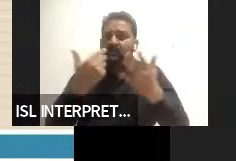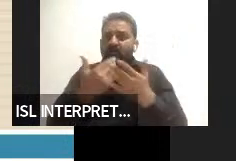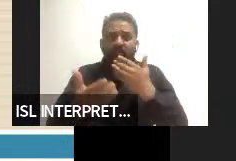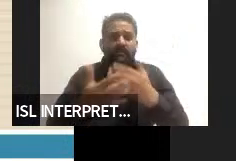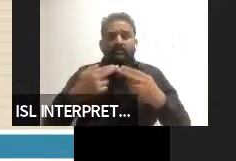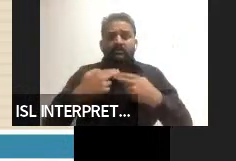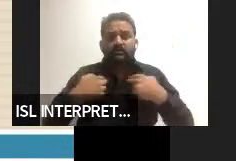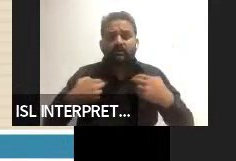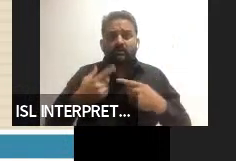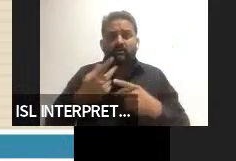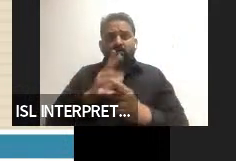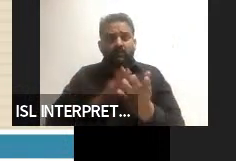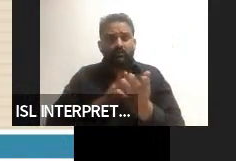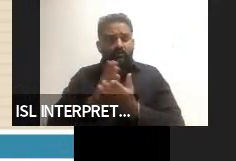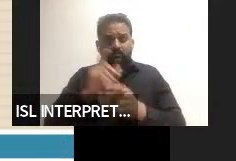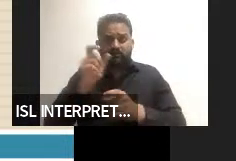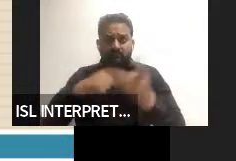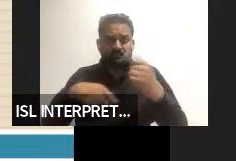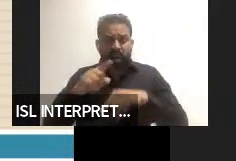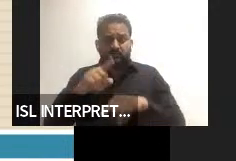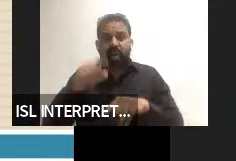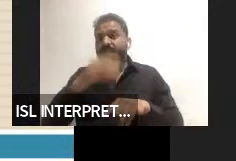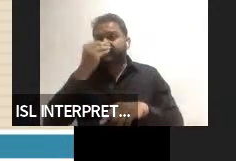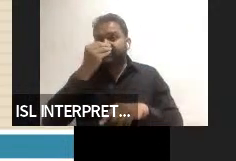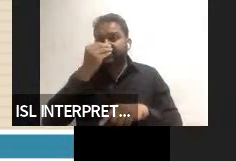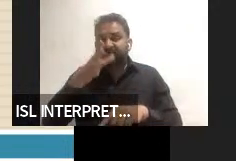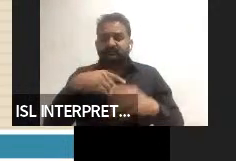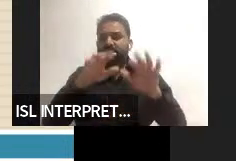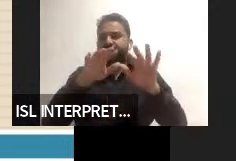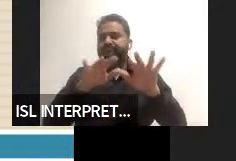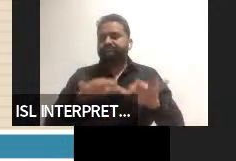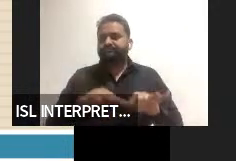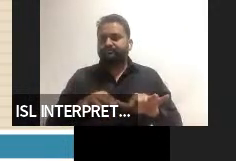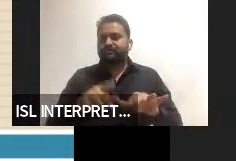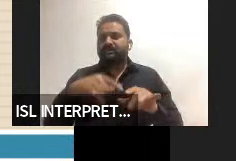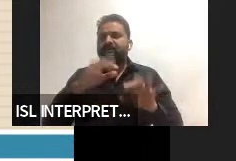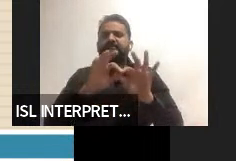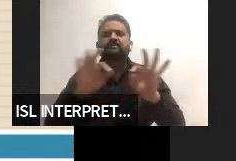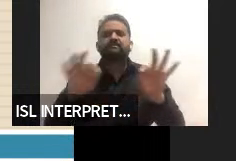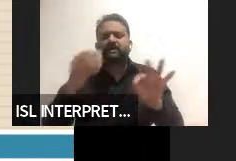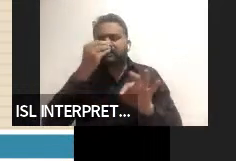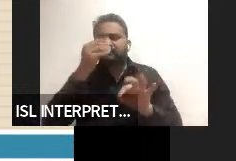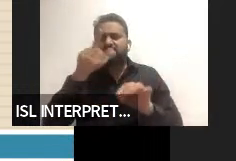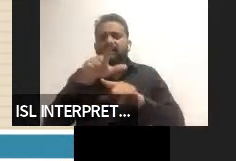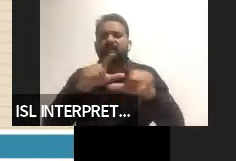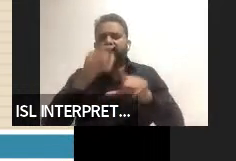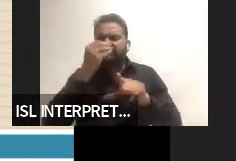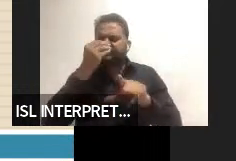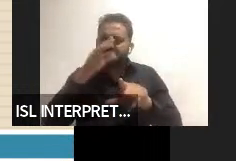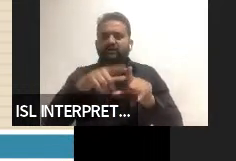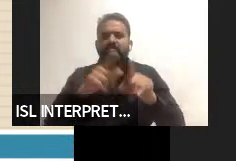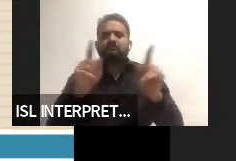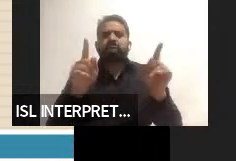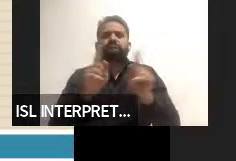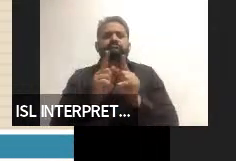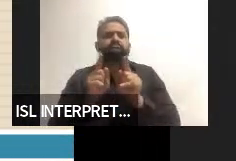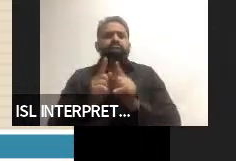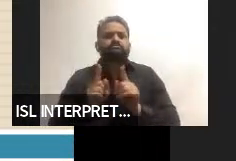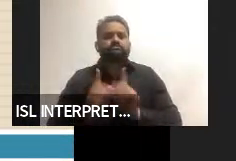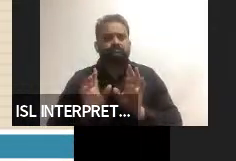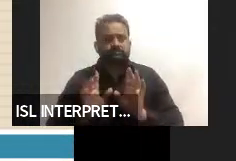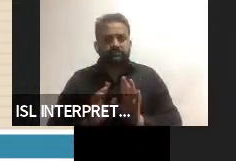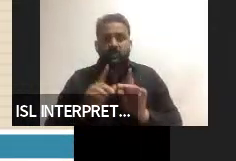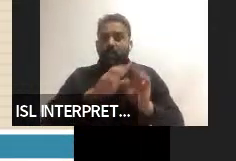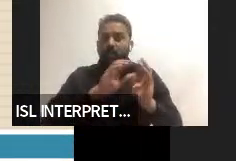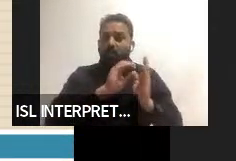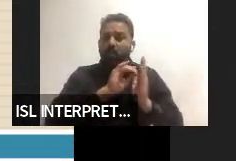tradition. So easy way of writing is a plain English word. Always write short sentences, not too